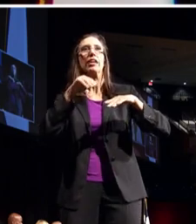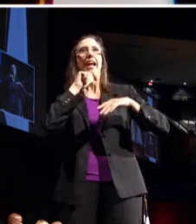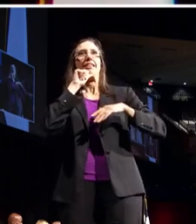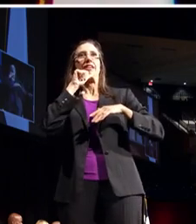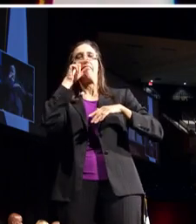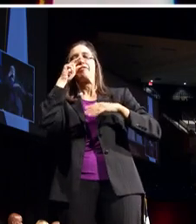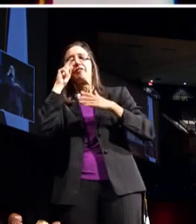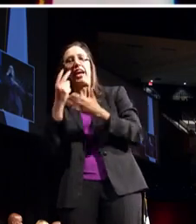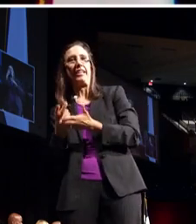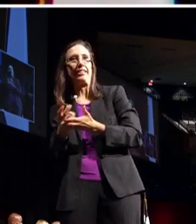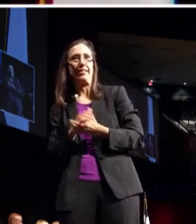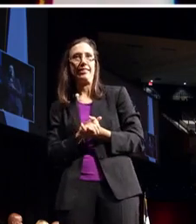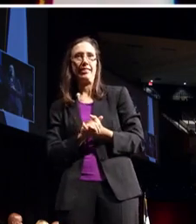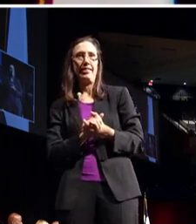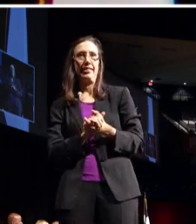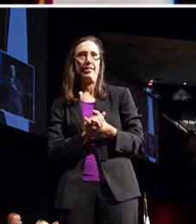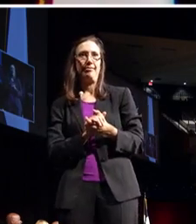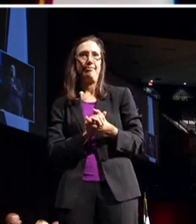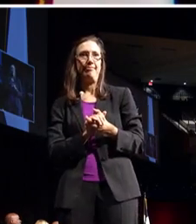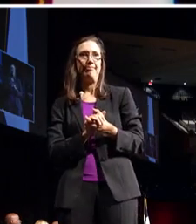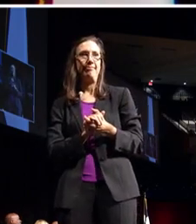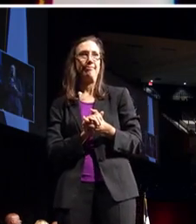not faint."